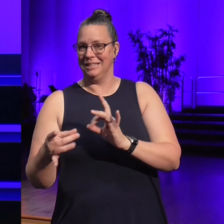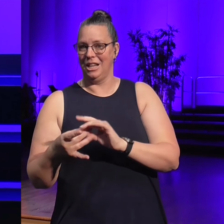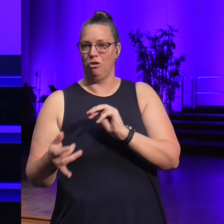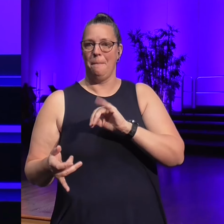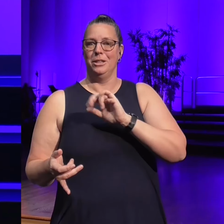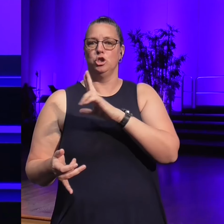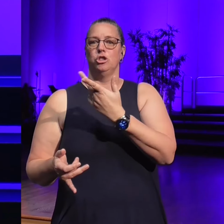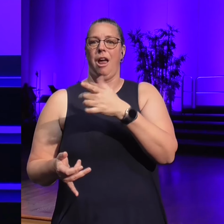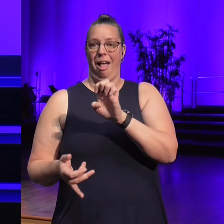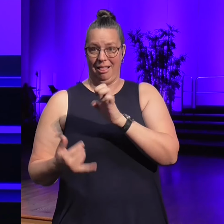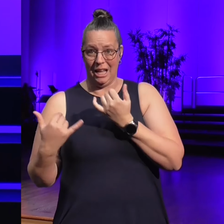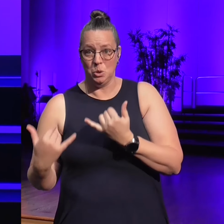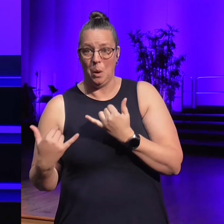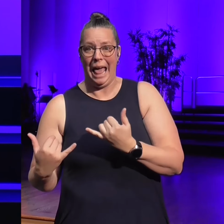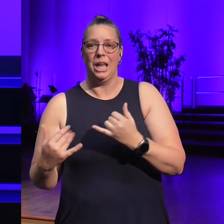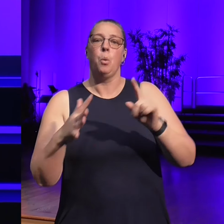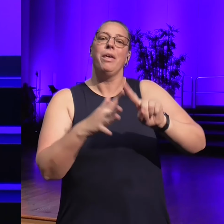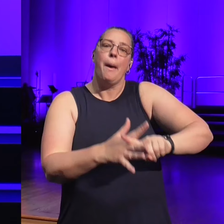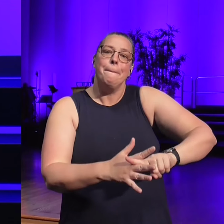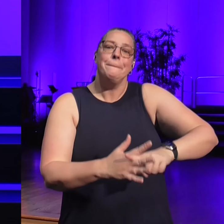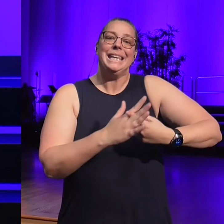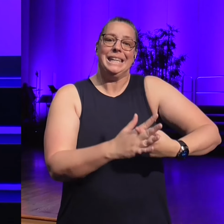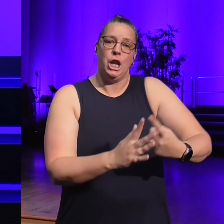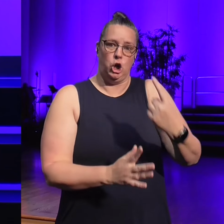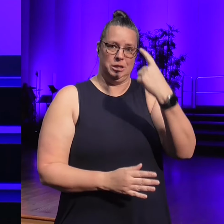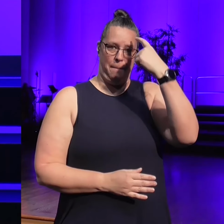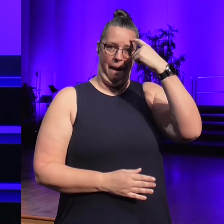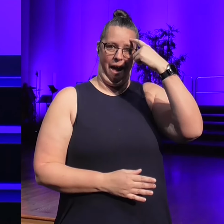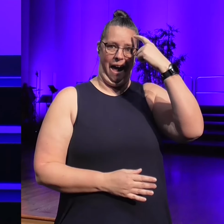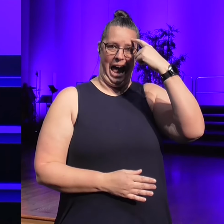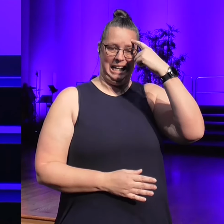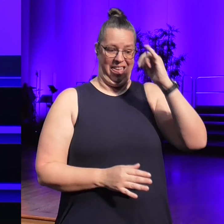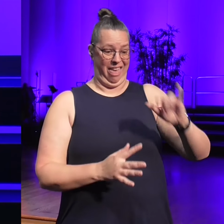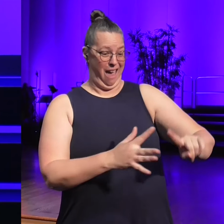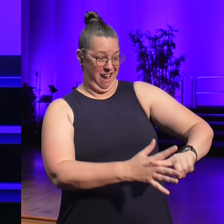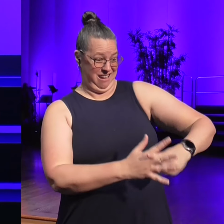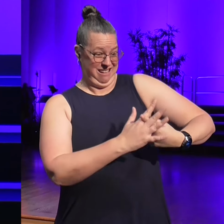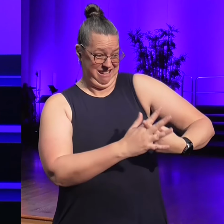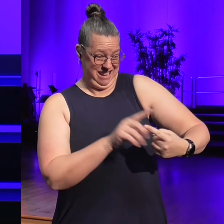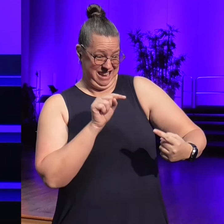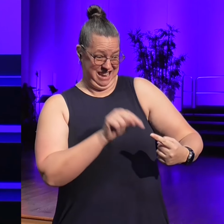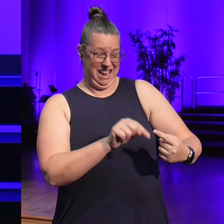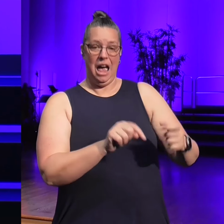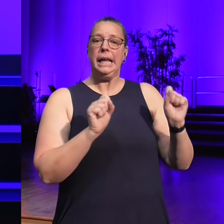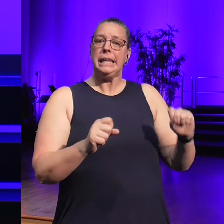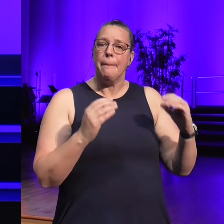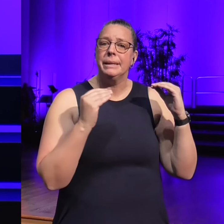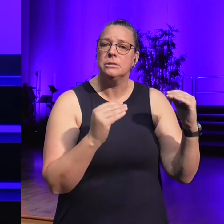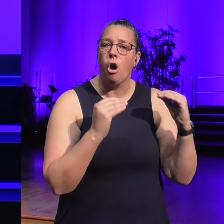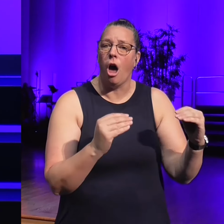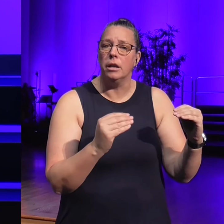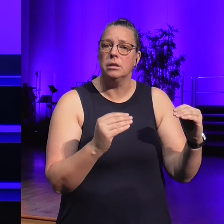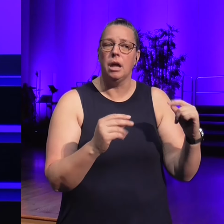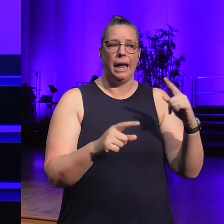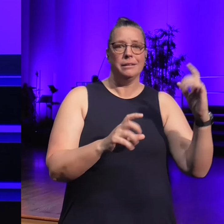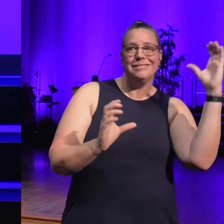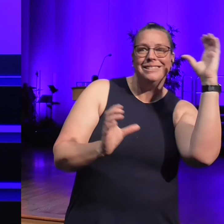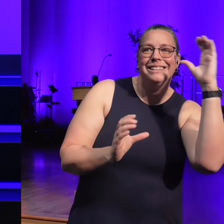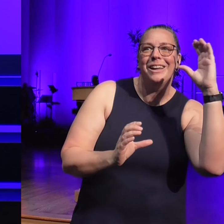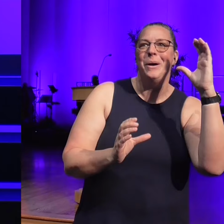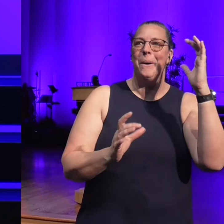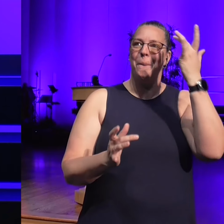today with the beginner's mind. For the beginner's mind is teachable. It seeks wisdom. It seeks